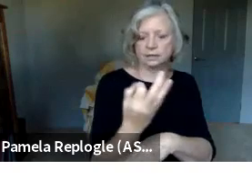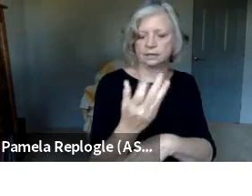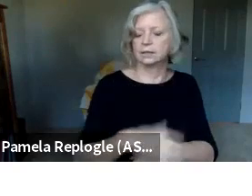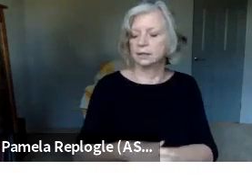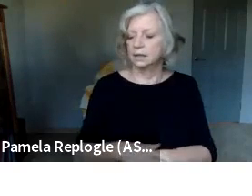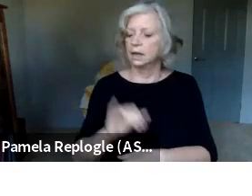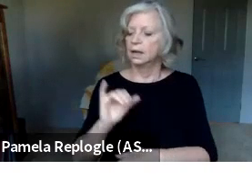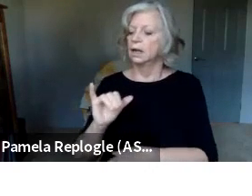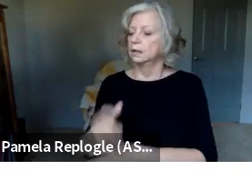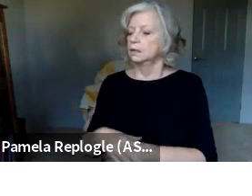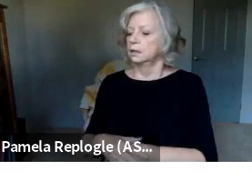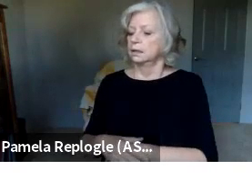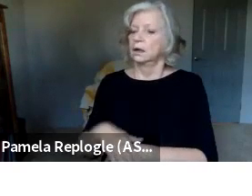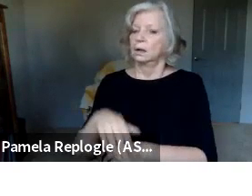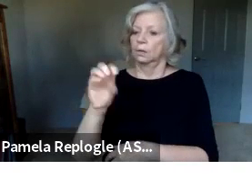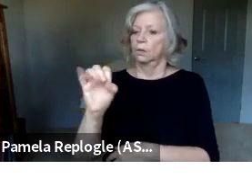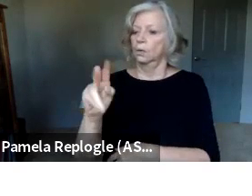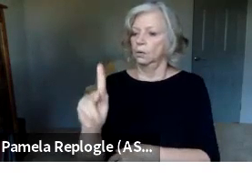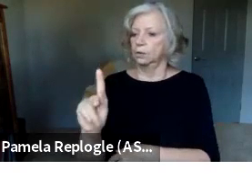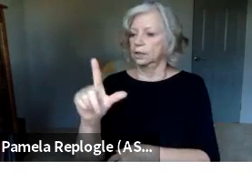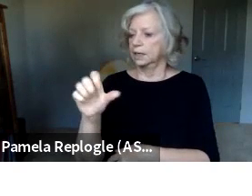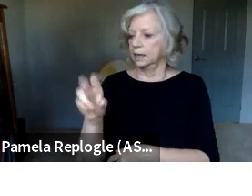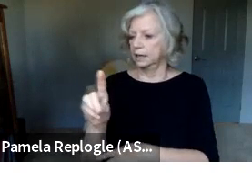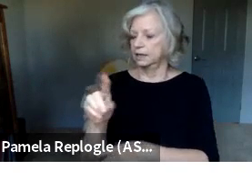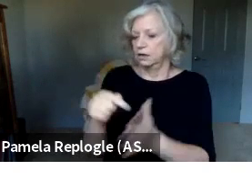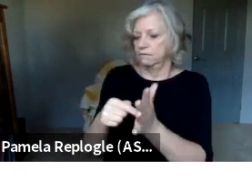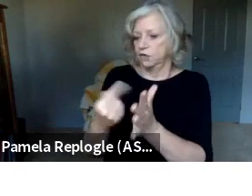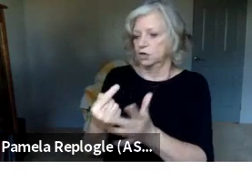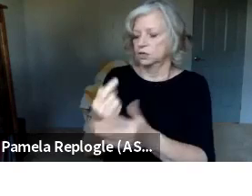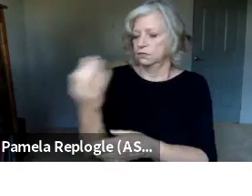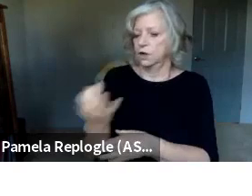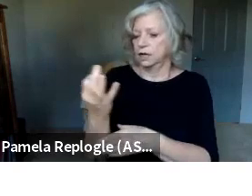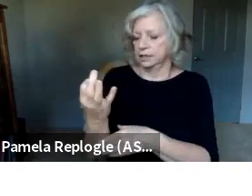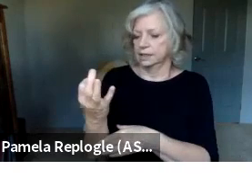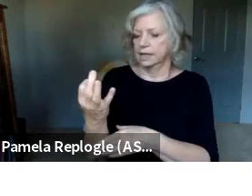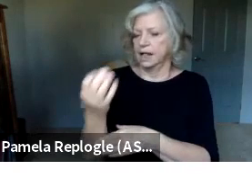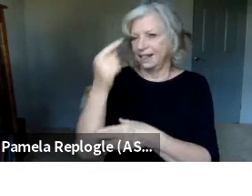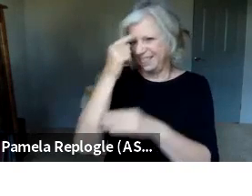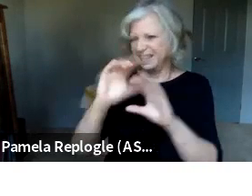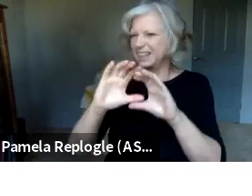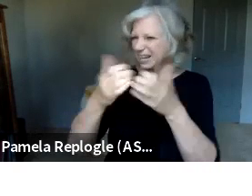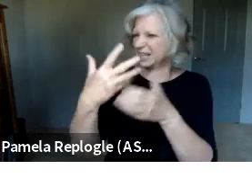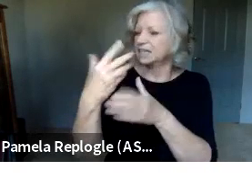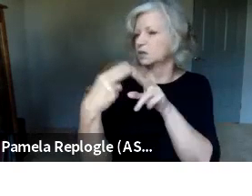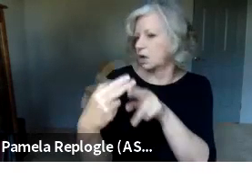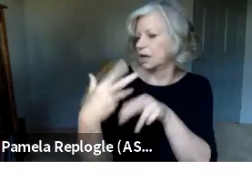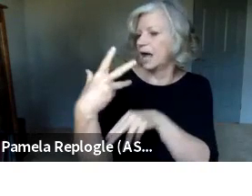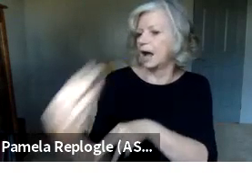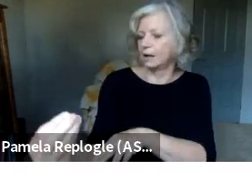So Oakland First Fridays, I believe, falls into the category of a outdoor mega